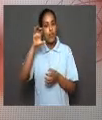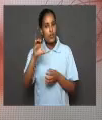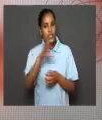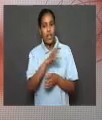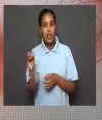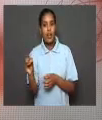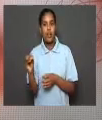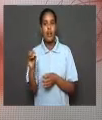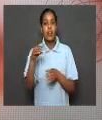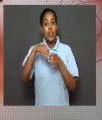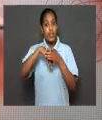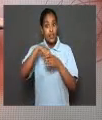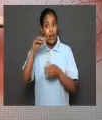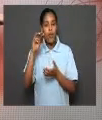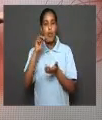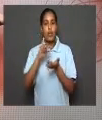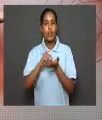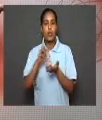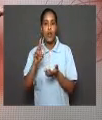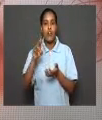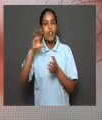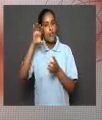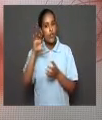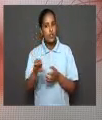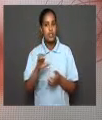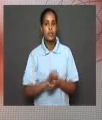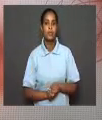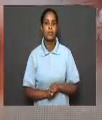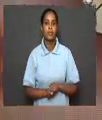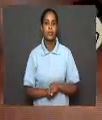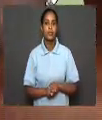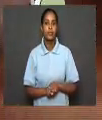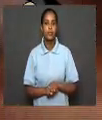forces and intramolecular forces.